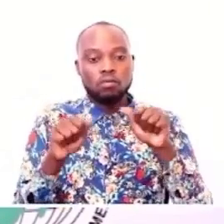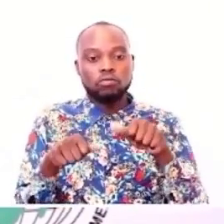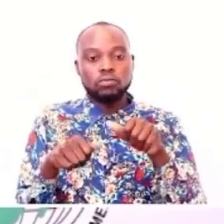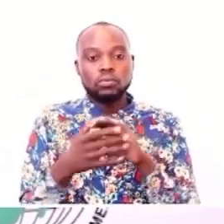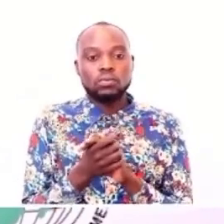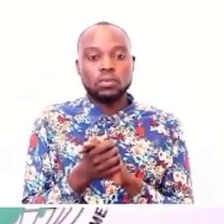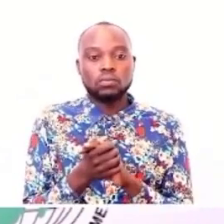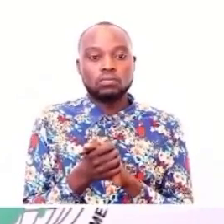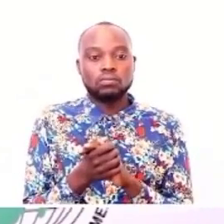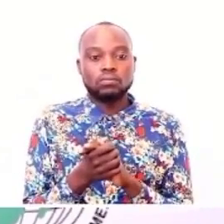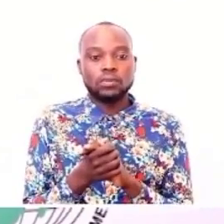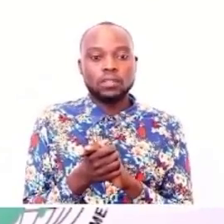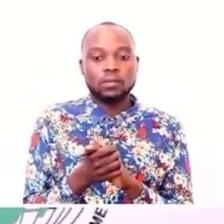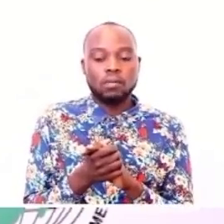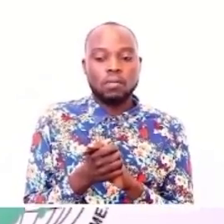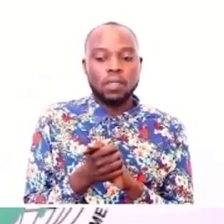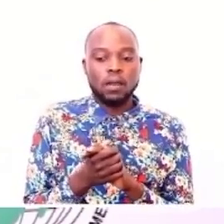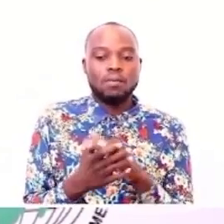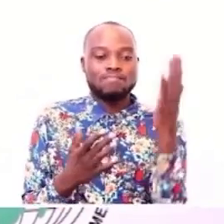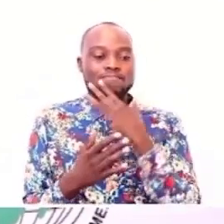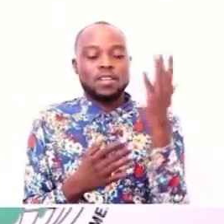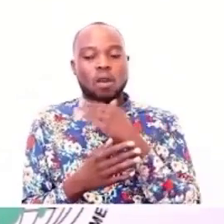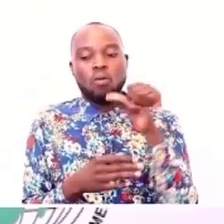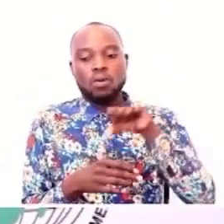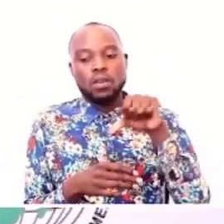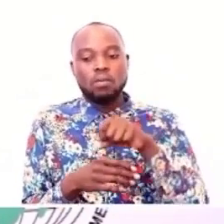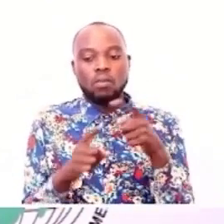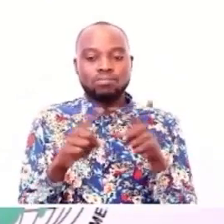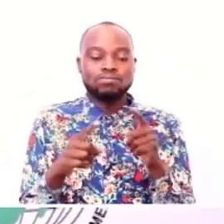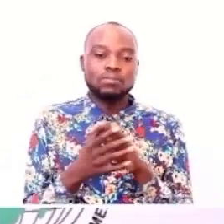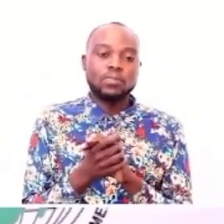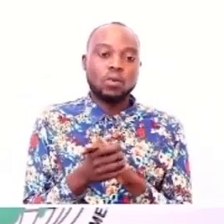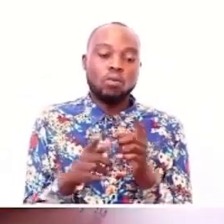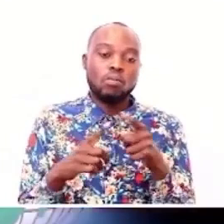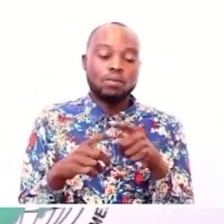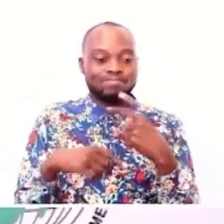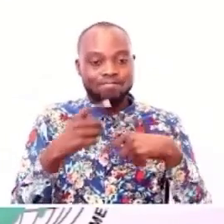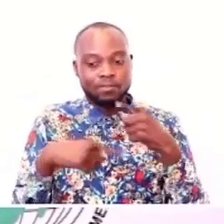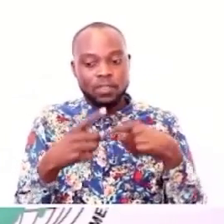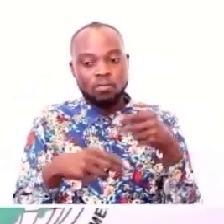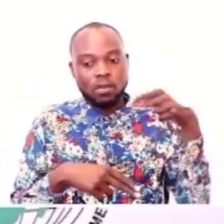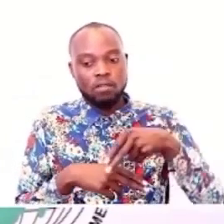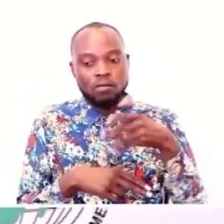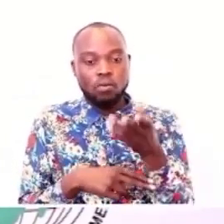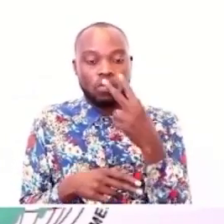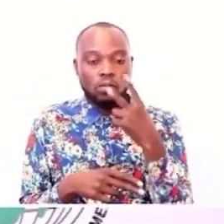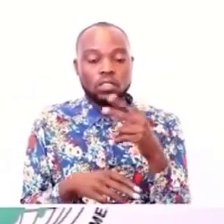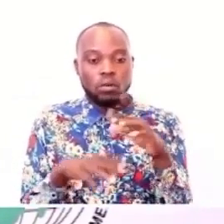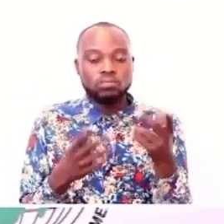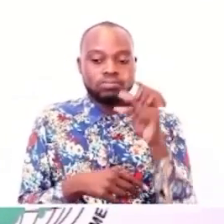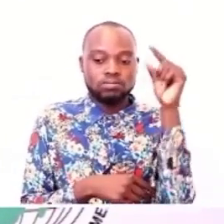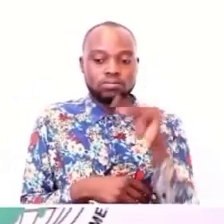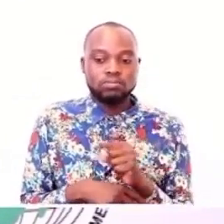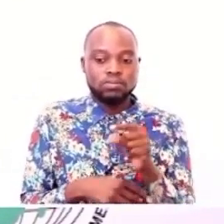of the carbon dioxide, that allow for the storage of the carbon dioxide, and allow you to continue using the fuels to ensure that we reduce the